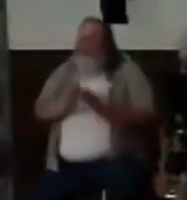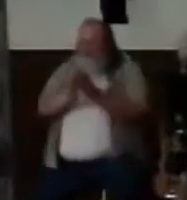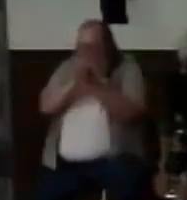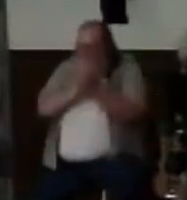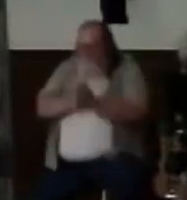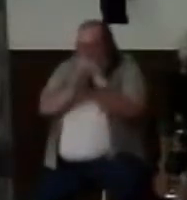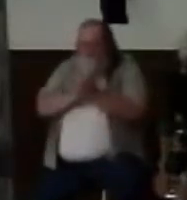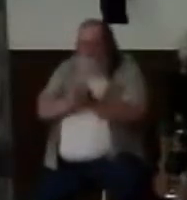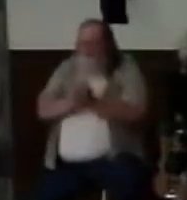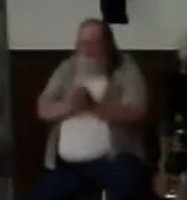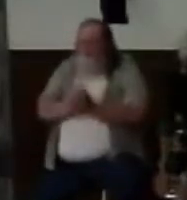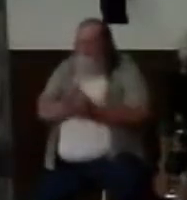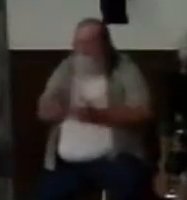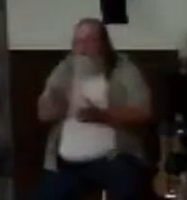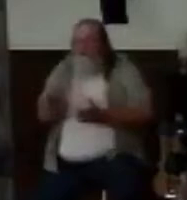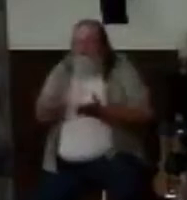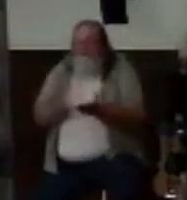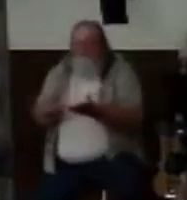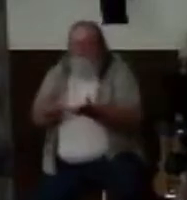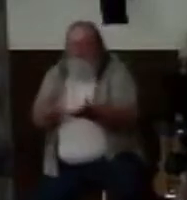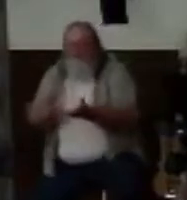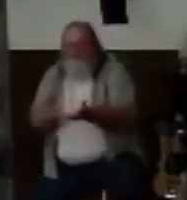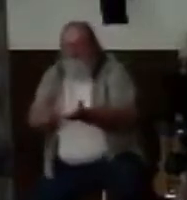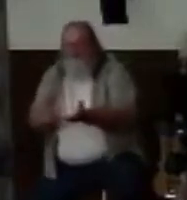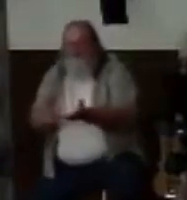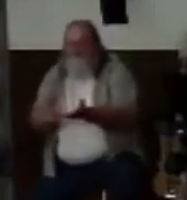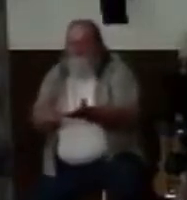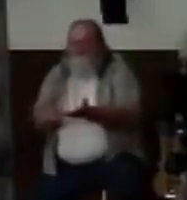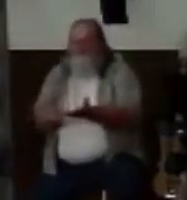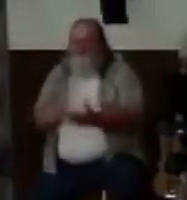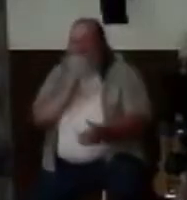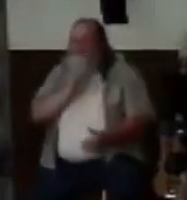with God by putting religion before him.